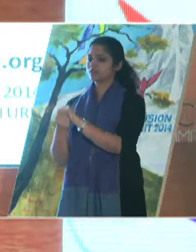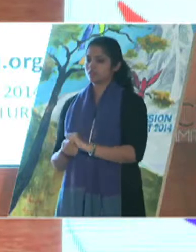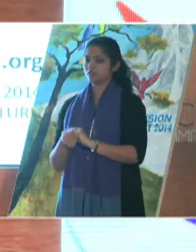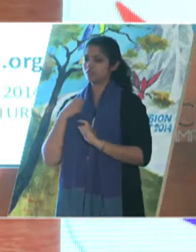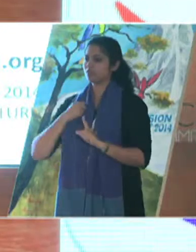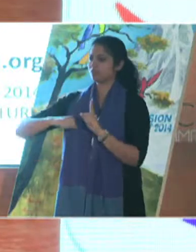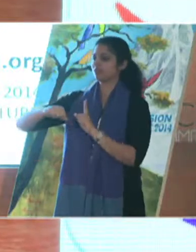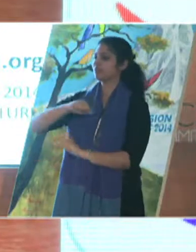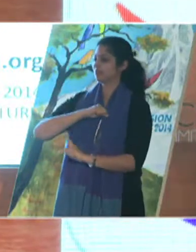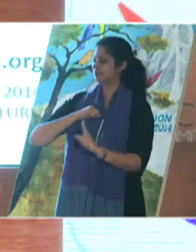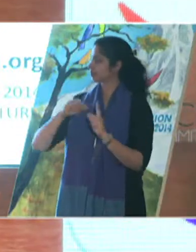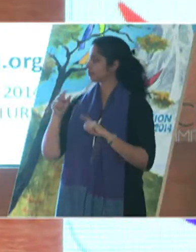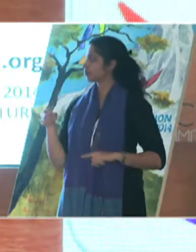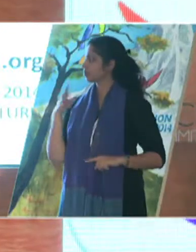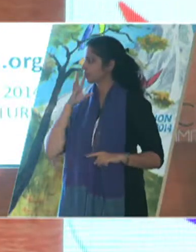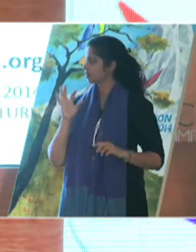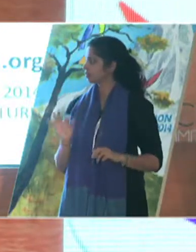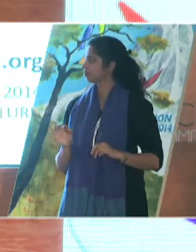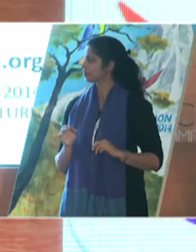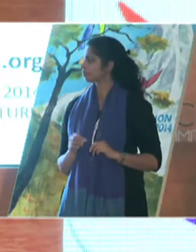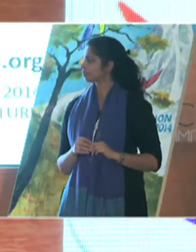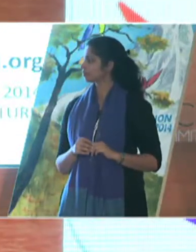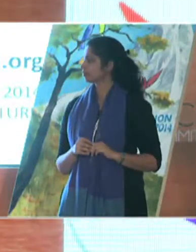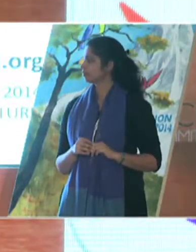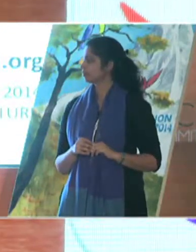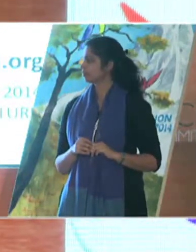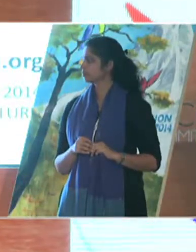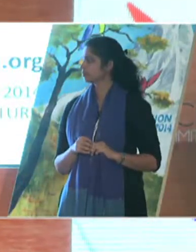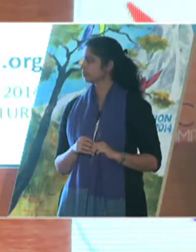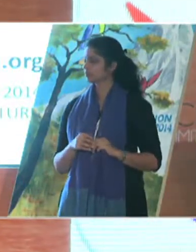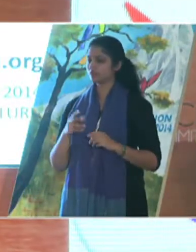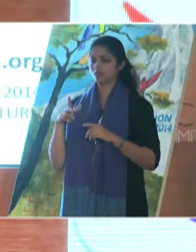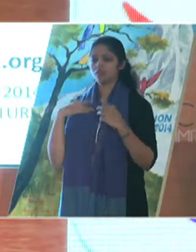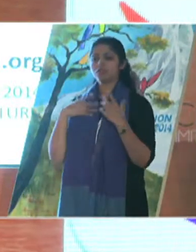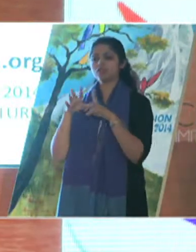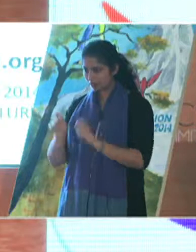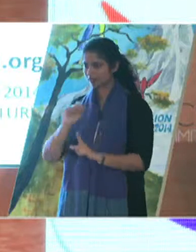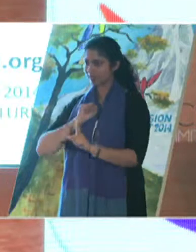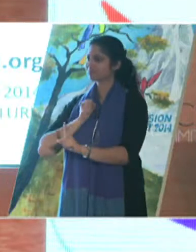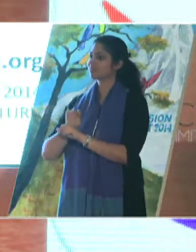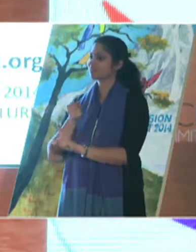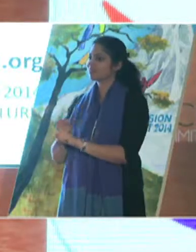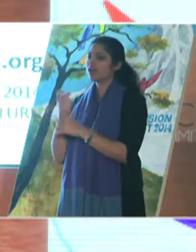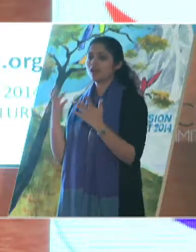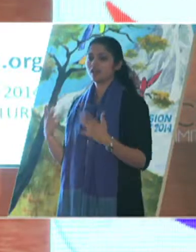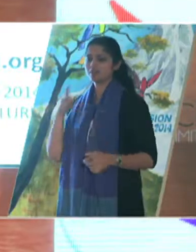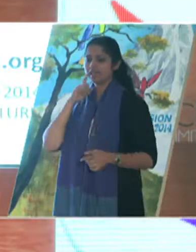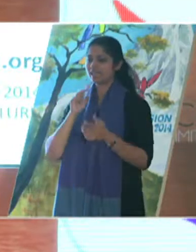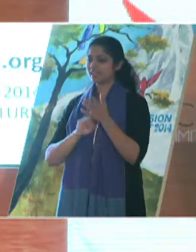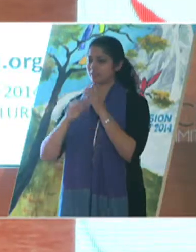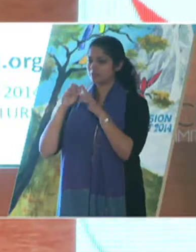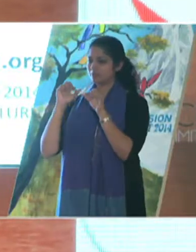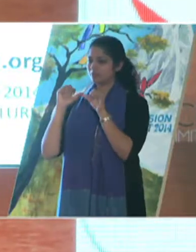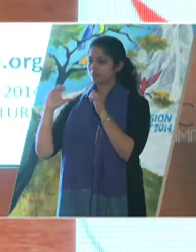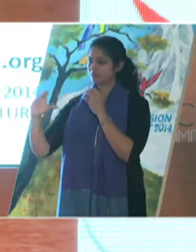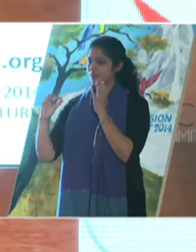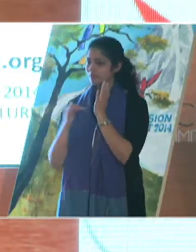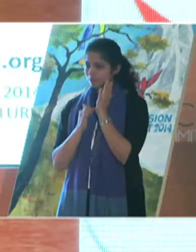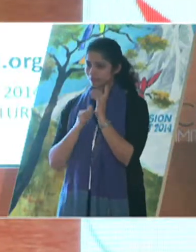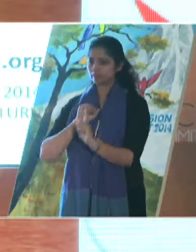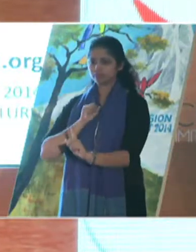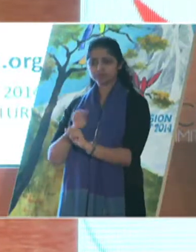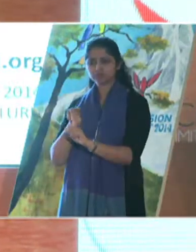moment. So we said, we're going to start a center where we're going to bring in people that had a Gandhi moment and they're going to make a difference